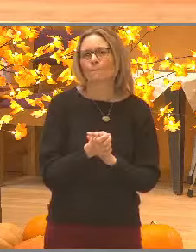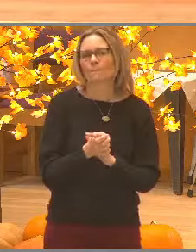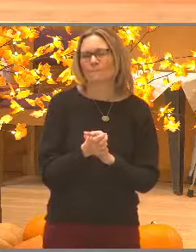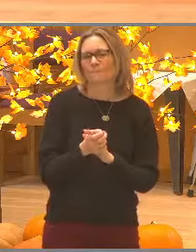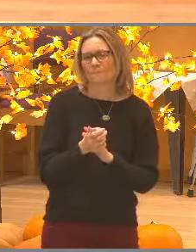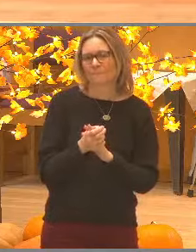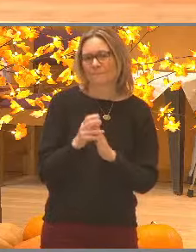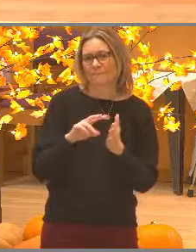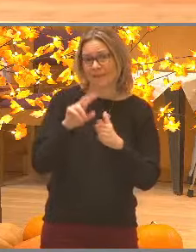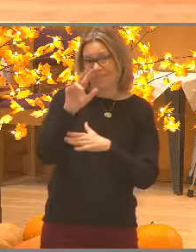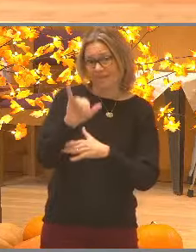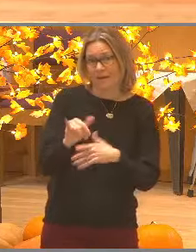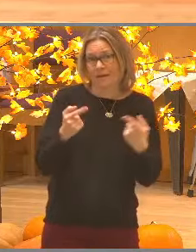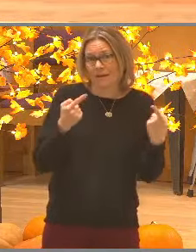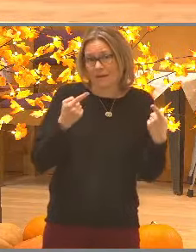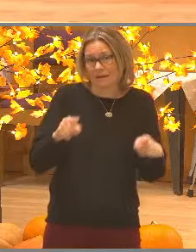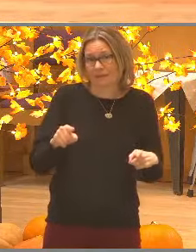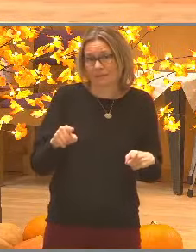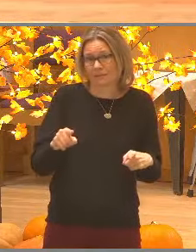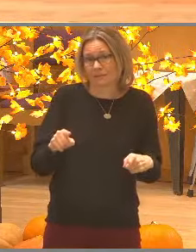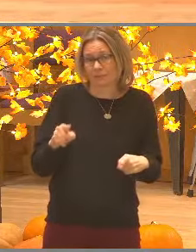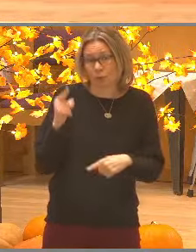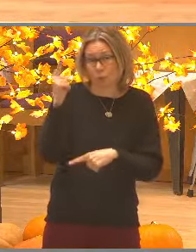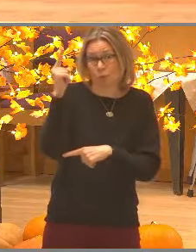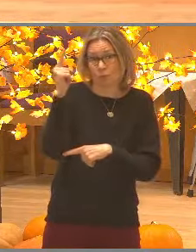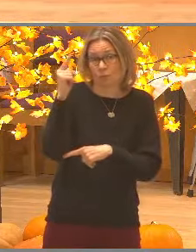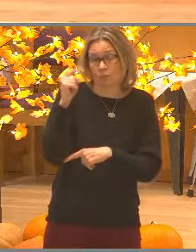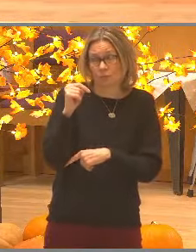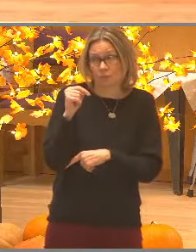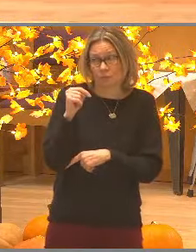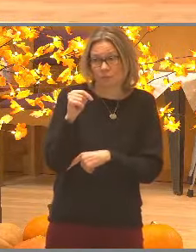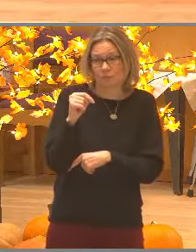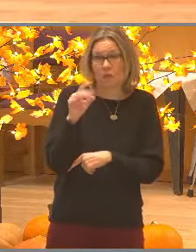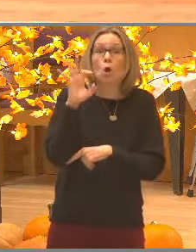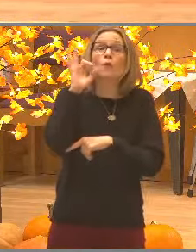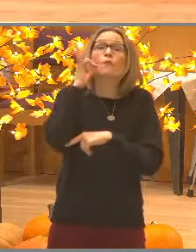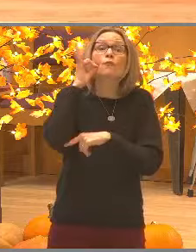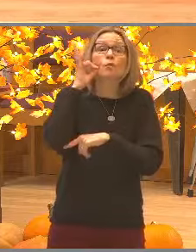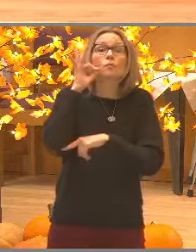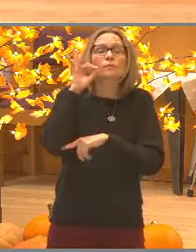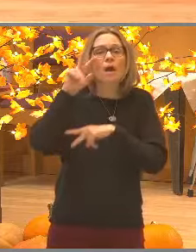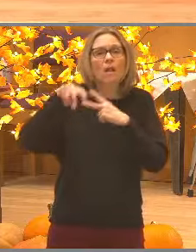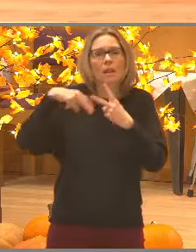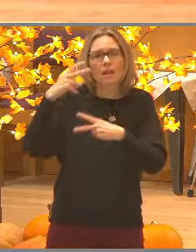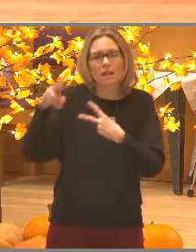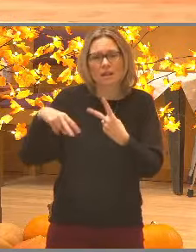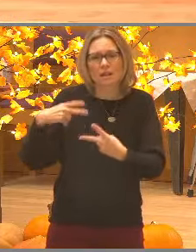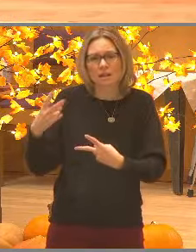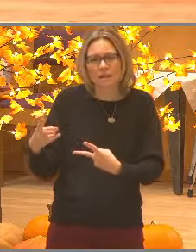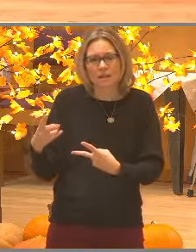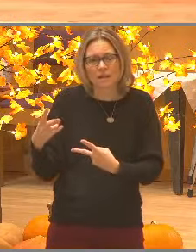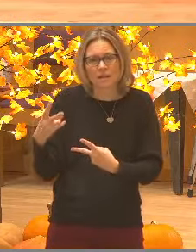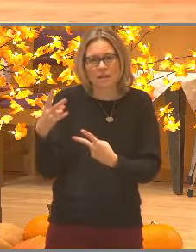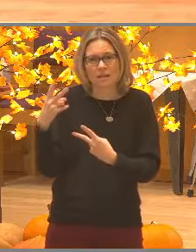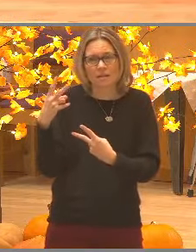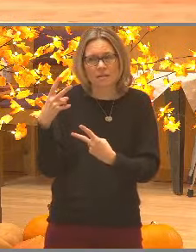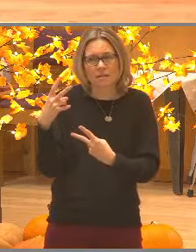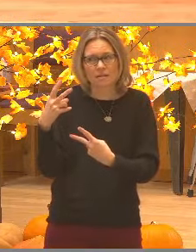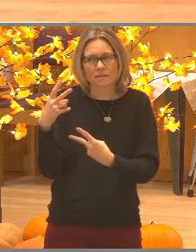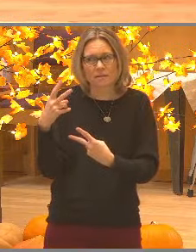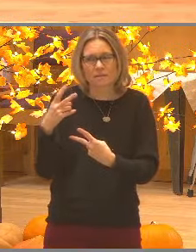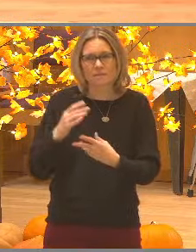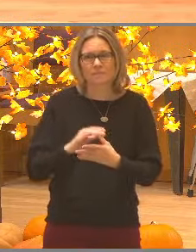that what happens when the tree, when the fruits fall from the branches of the tree?